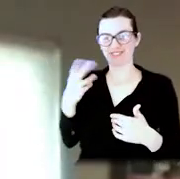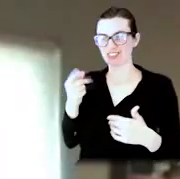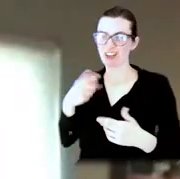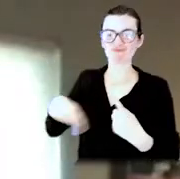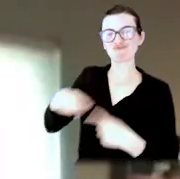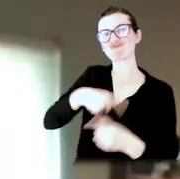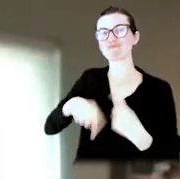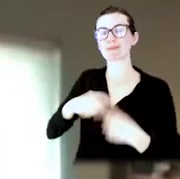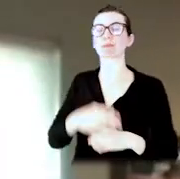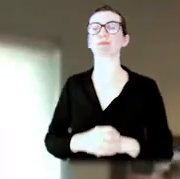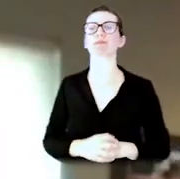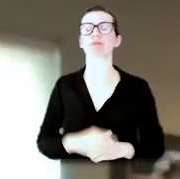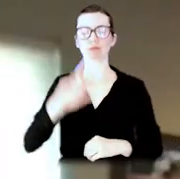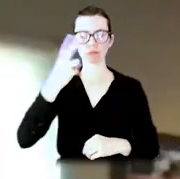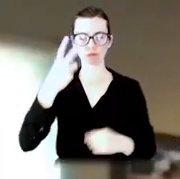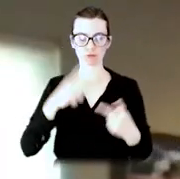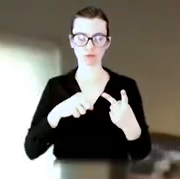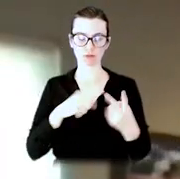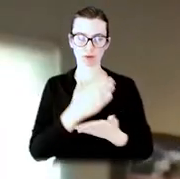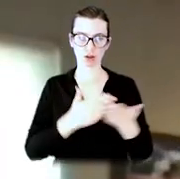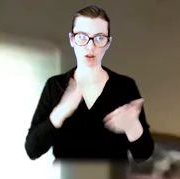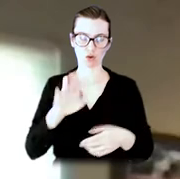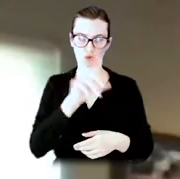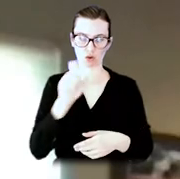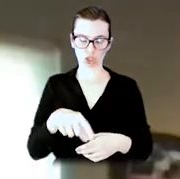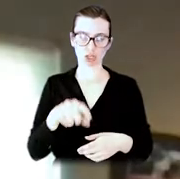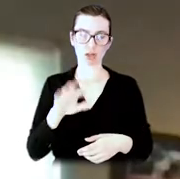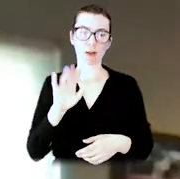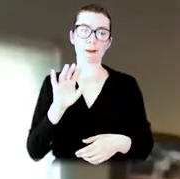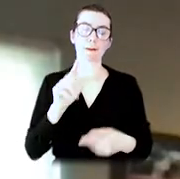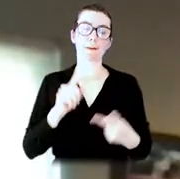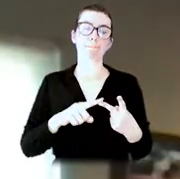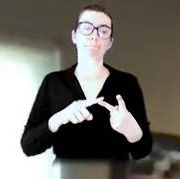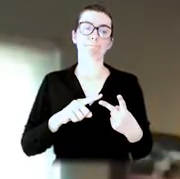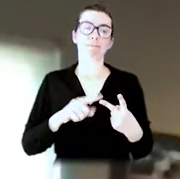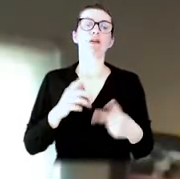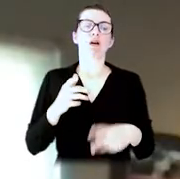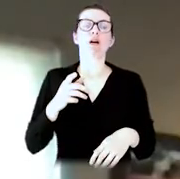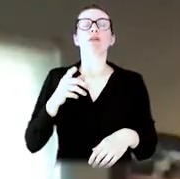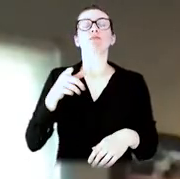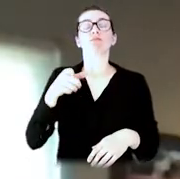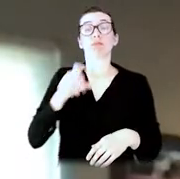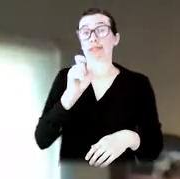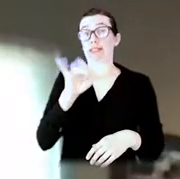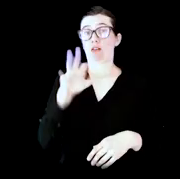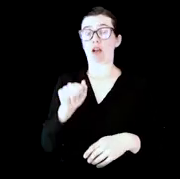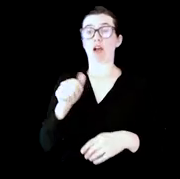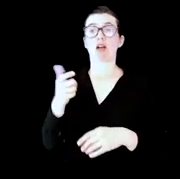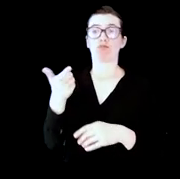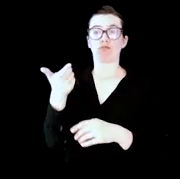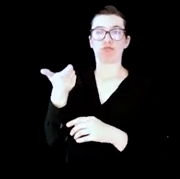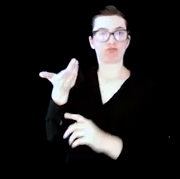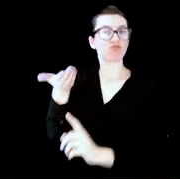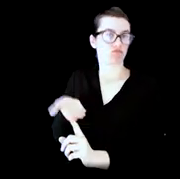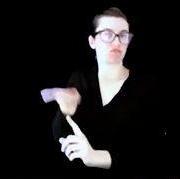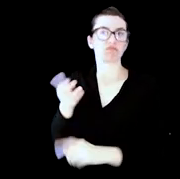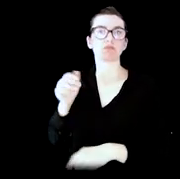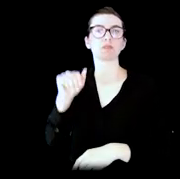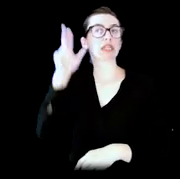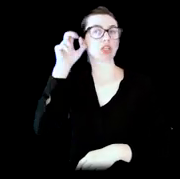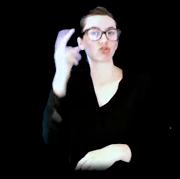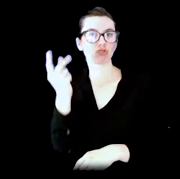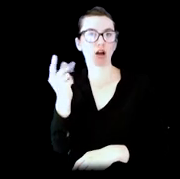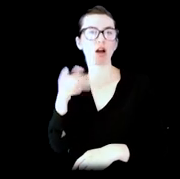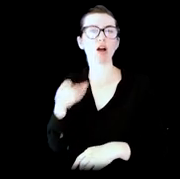The second part of your question was, so Sierra as a hearing dog, she's kind of